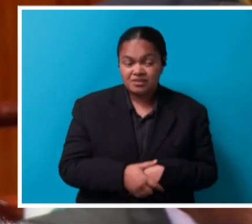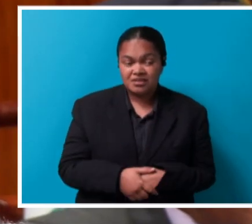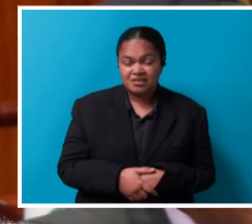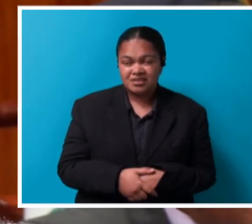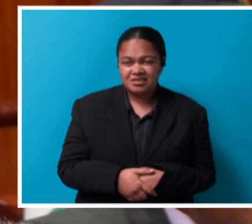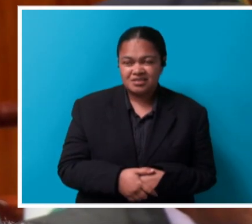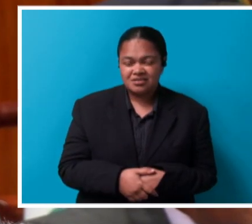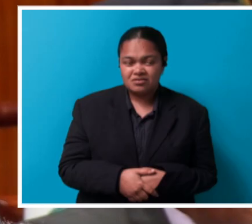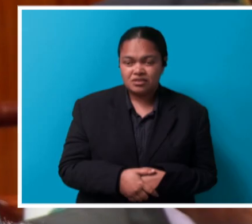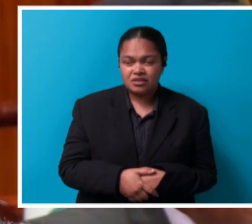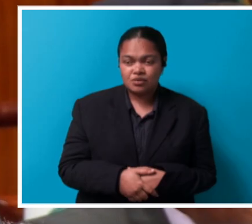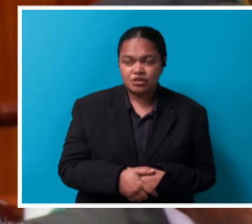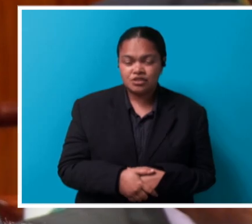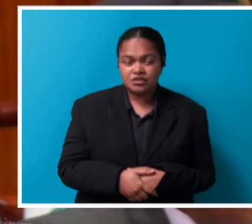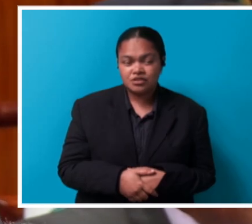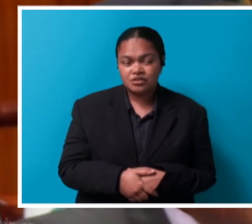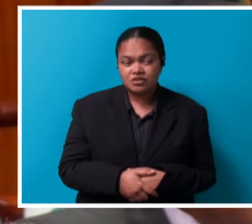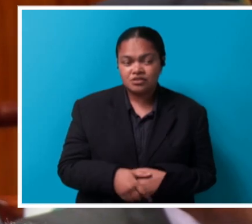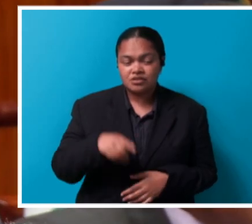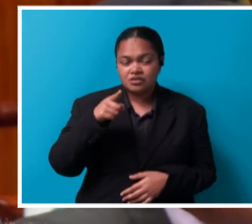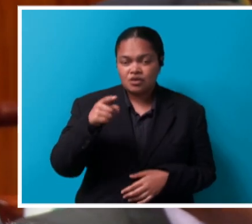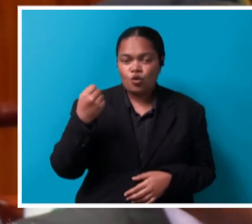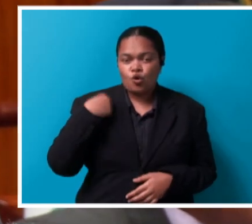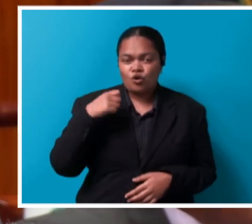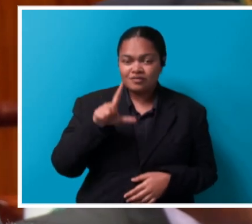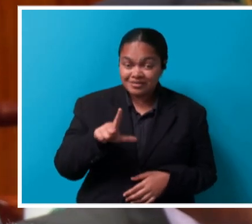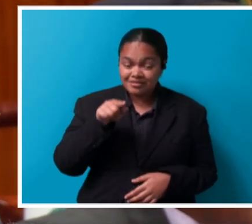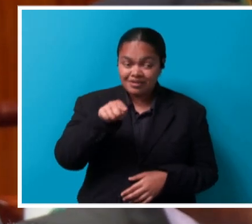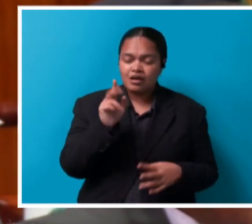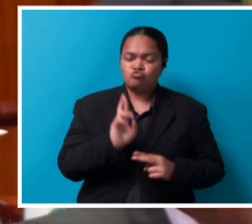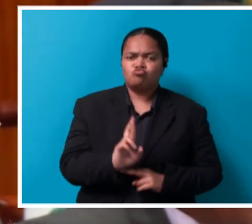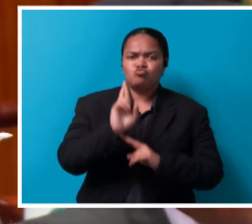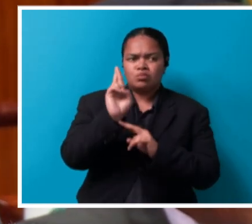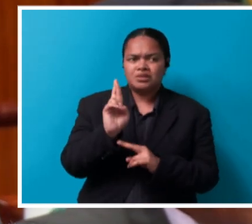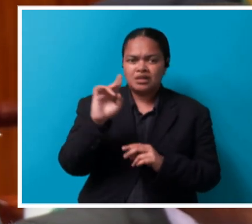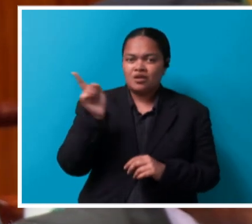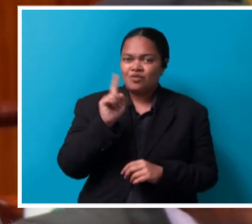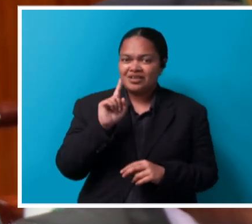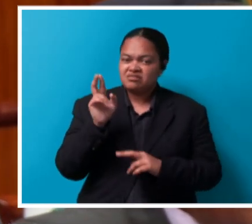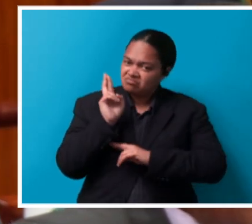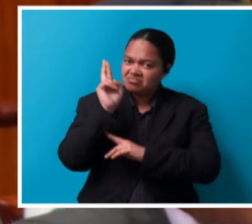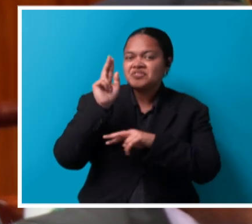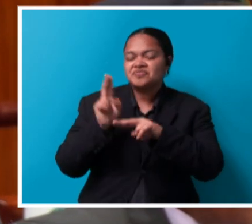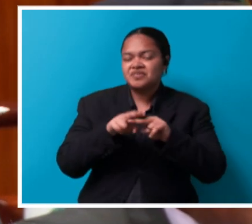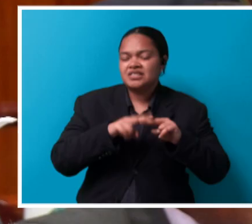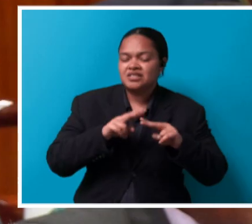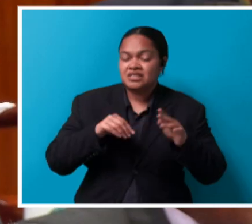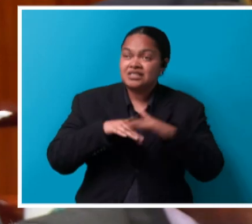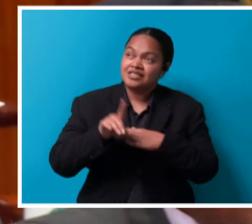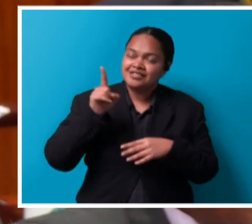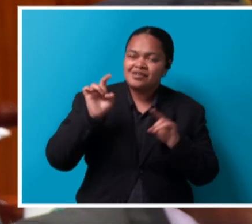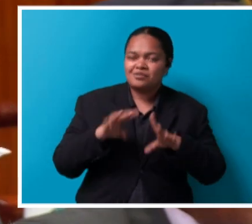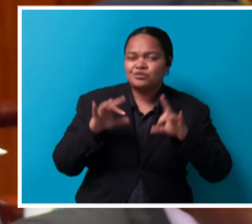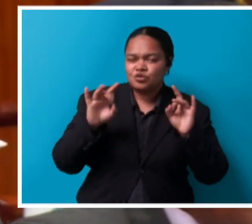there wasn't a single country liaison officer representing Fiji in Australia or